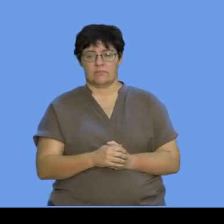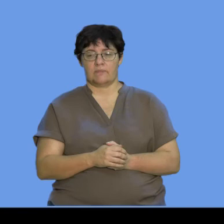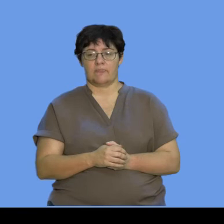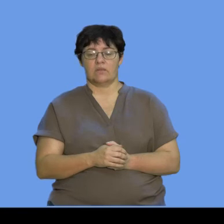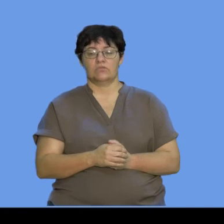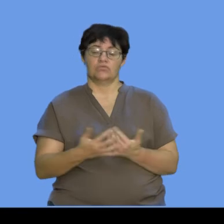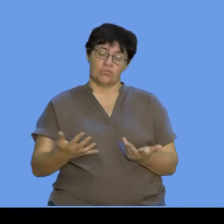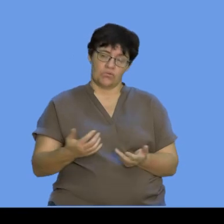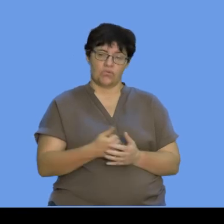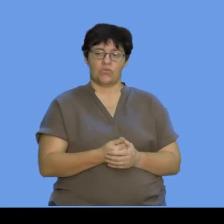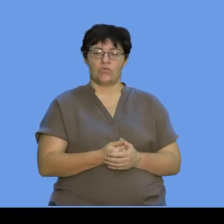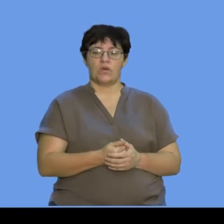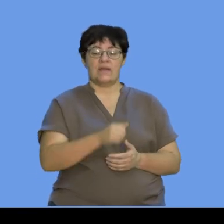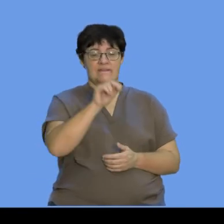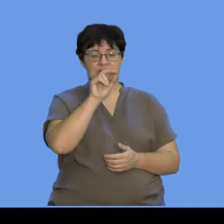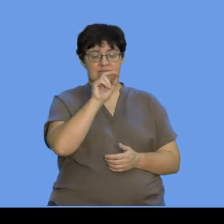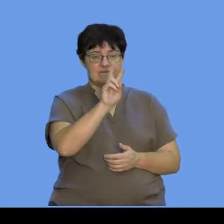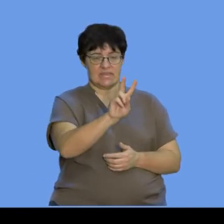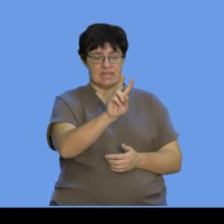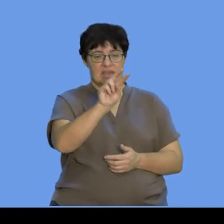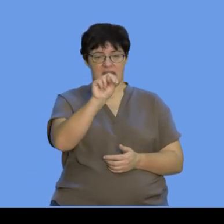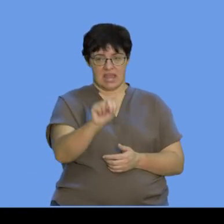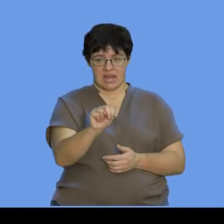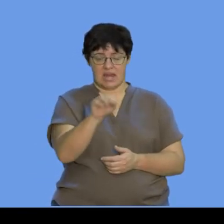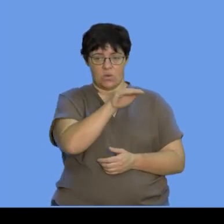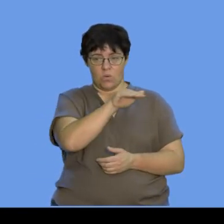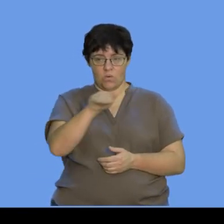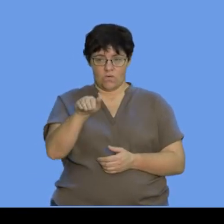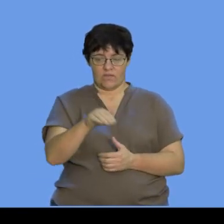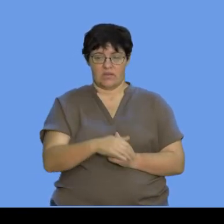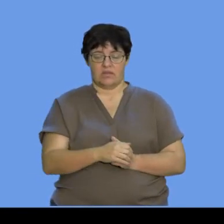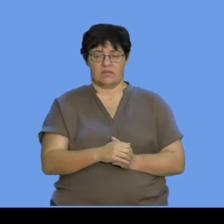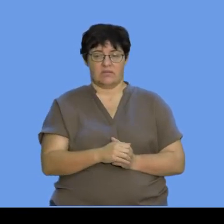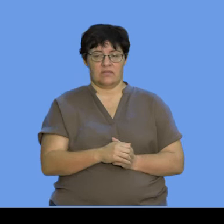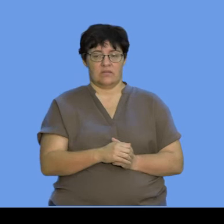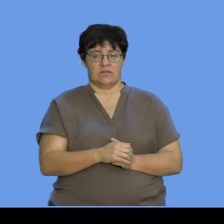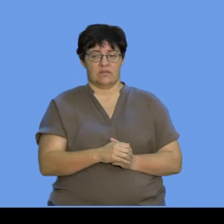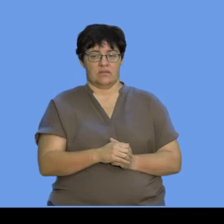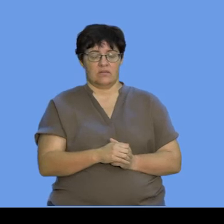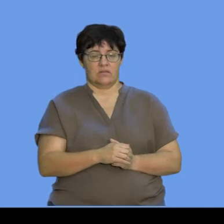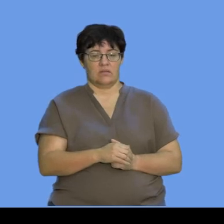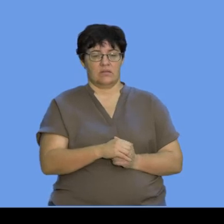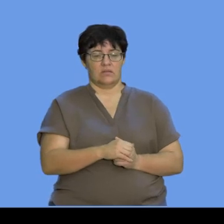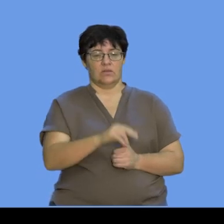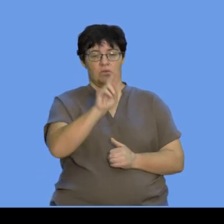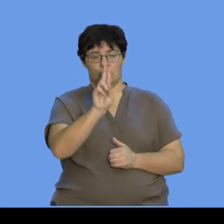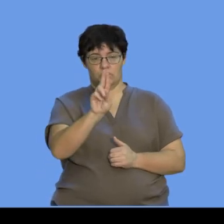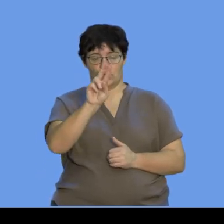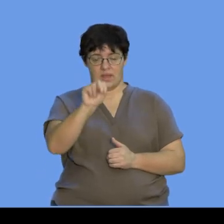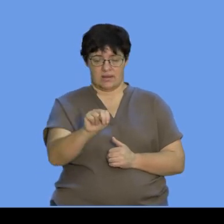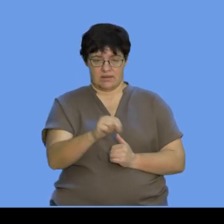there. So this will be VN over my UN,